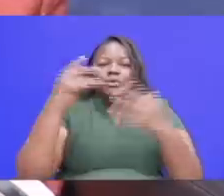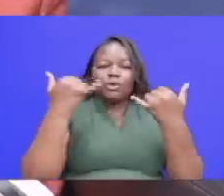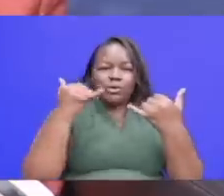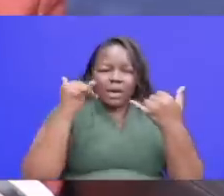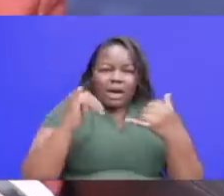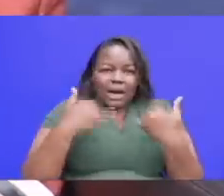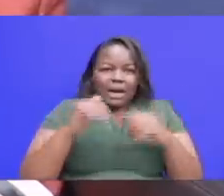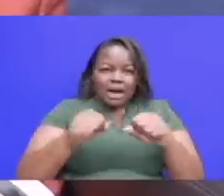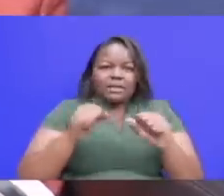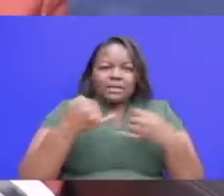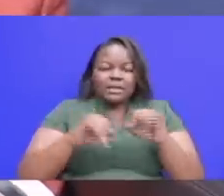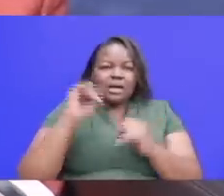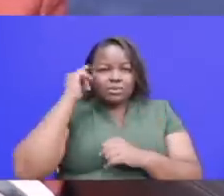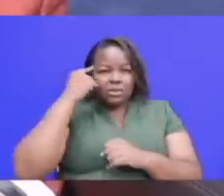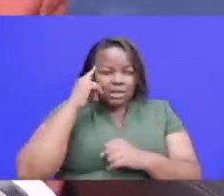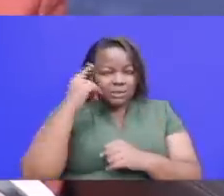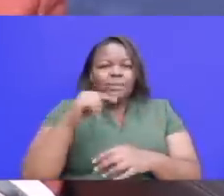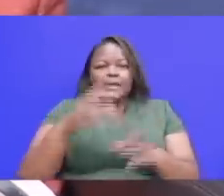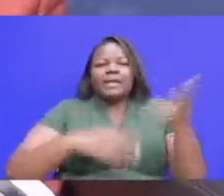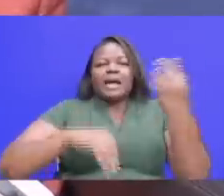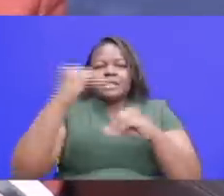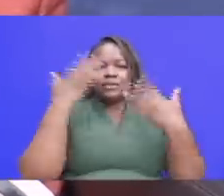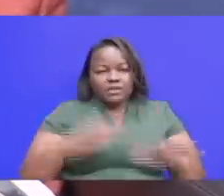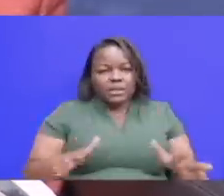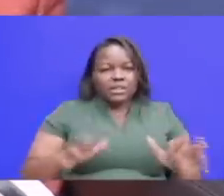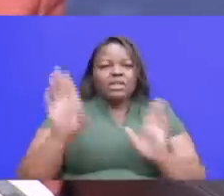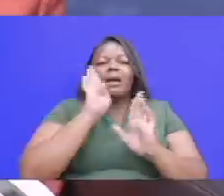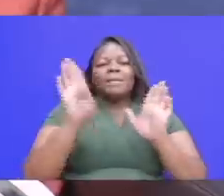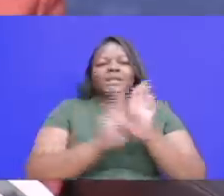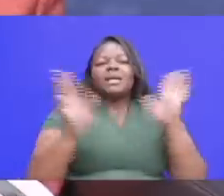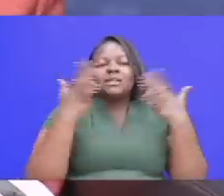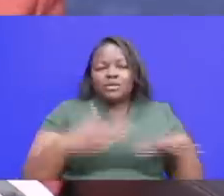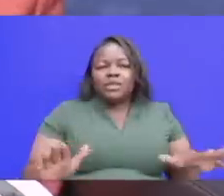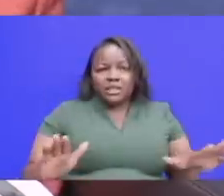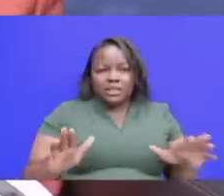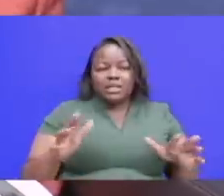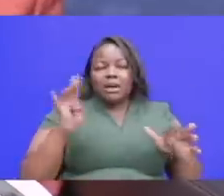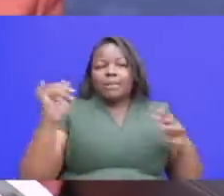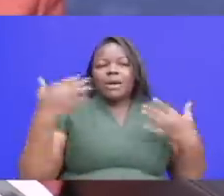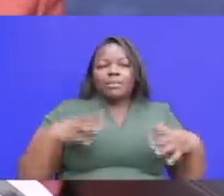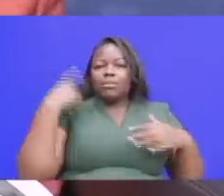person has been sold off. He's been betrayed by the people. He's been betrayed by those people who loved him.